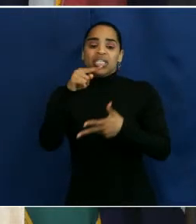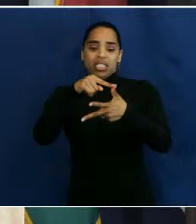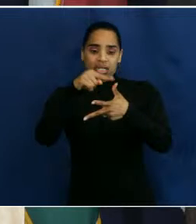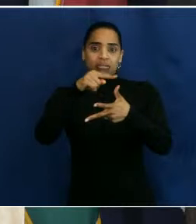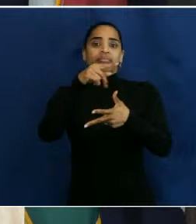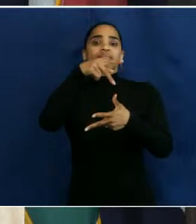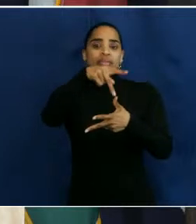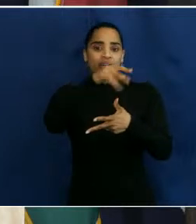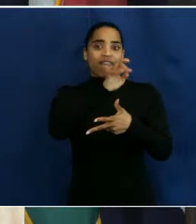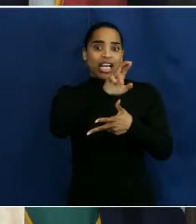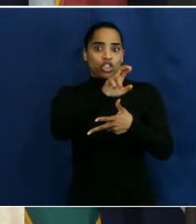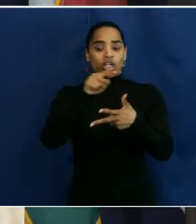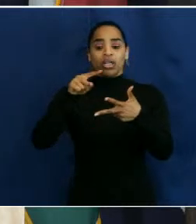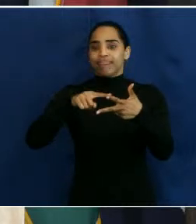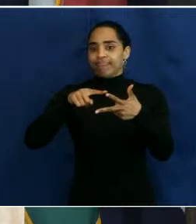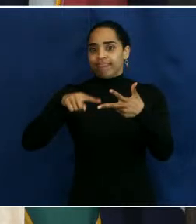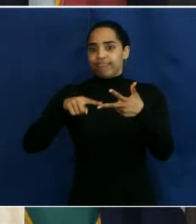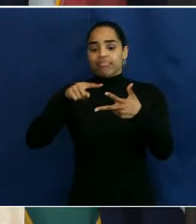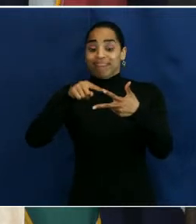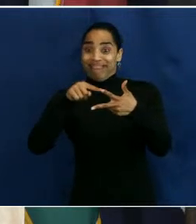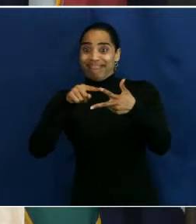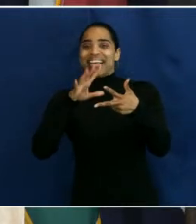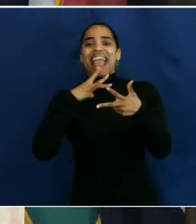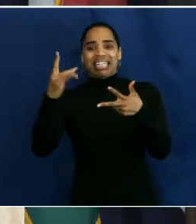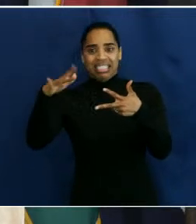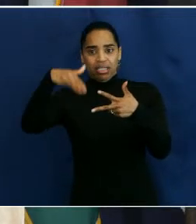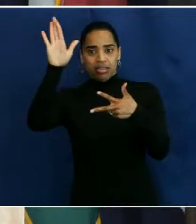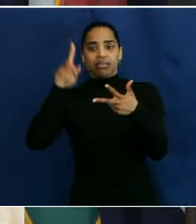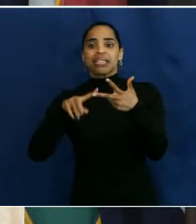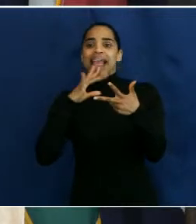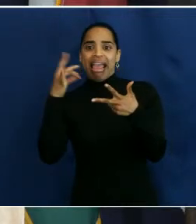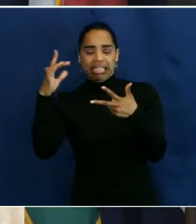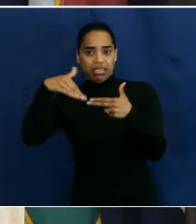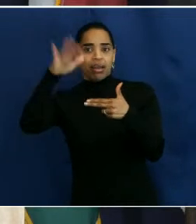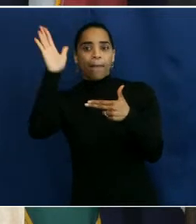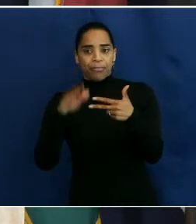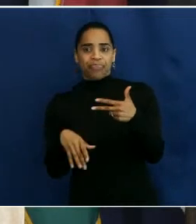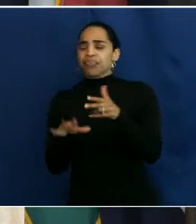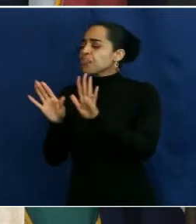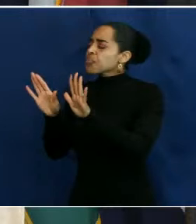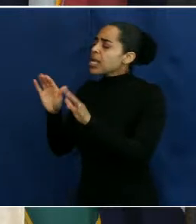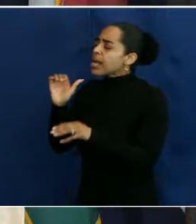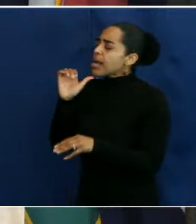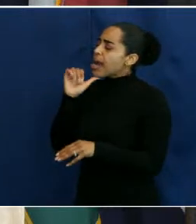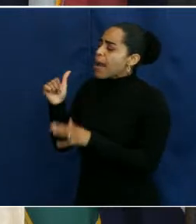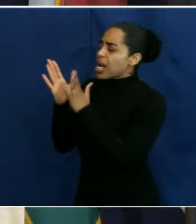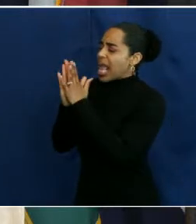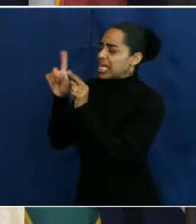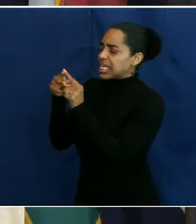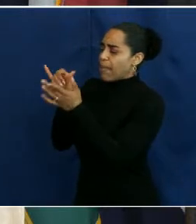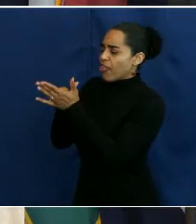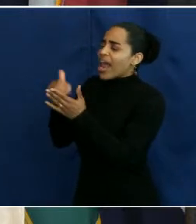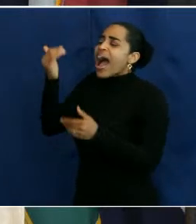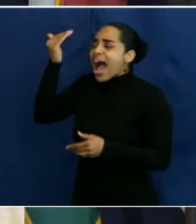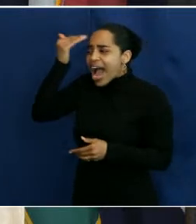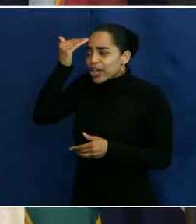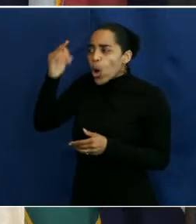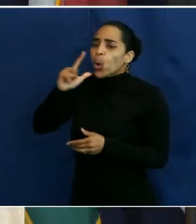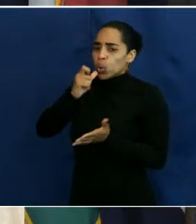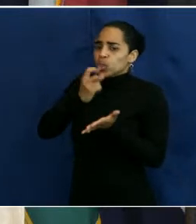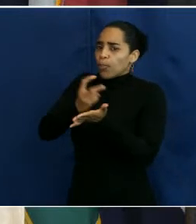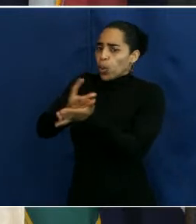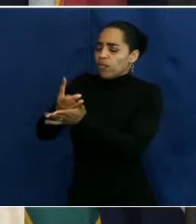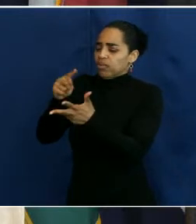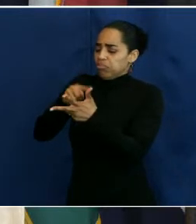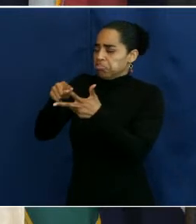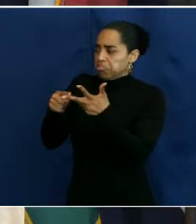Pfizer. Okay? Right, yeah, that's not what I'm asking, though. I'm certainly aware of the current approval schedules. What I'm